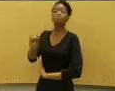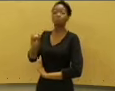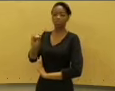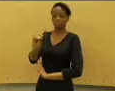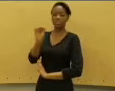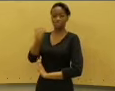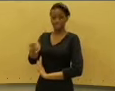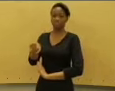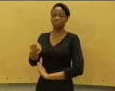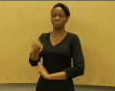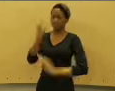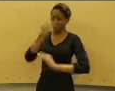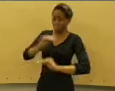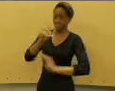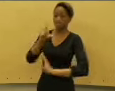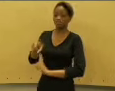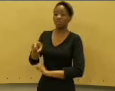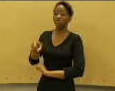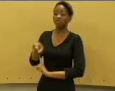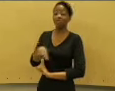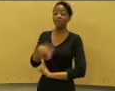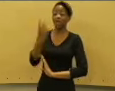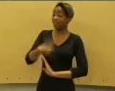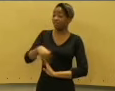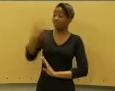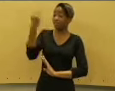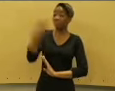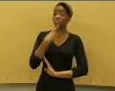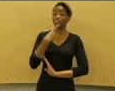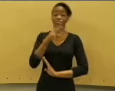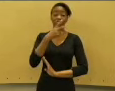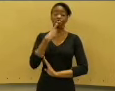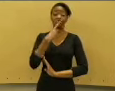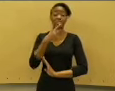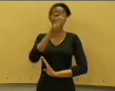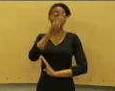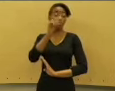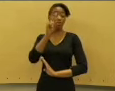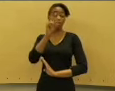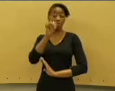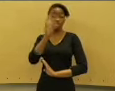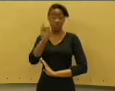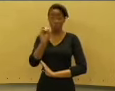somebody else says to them, but saying no to an adult is the wrong thing, you know. So